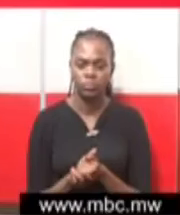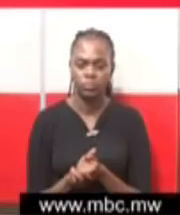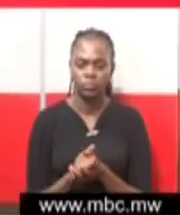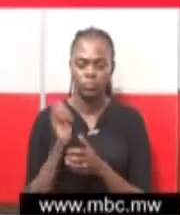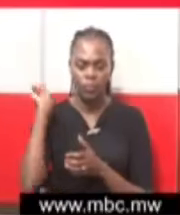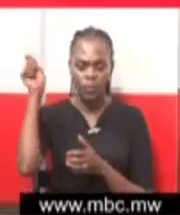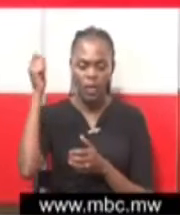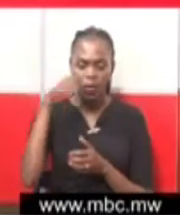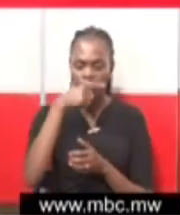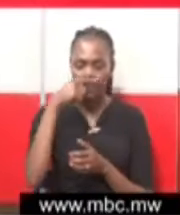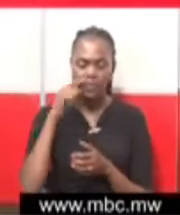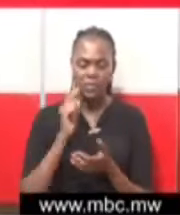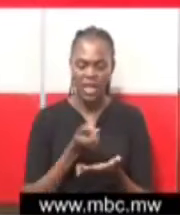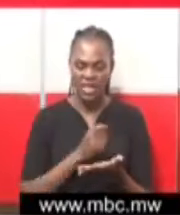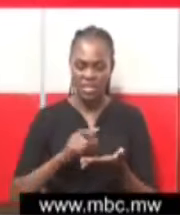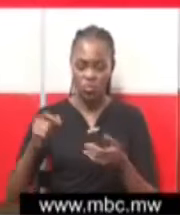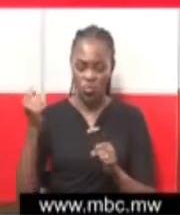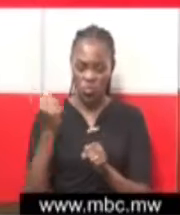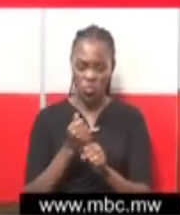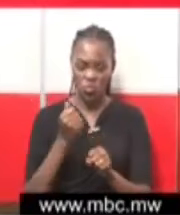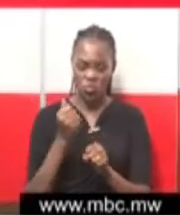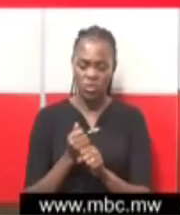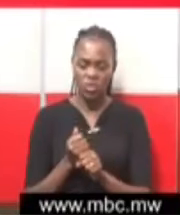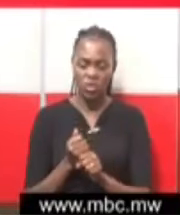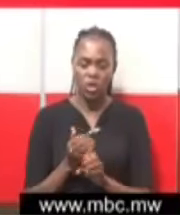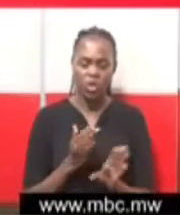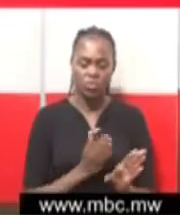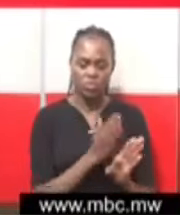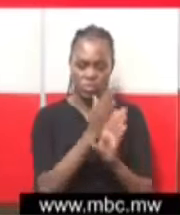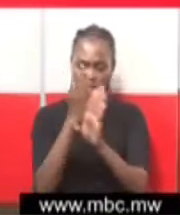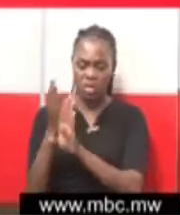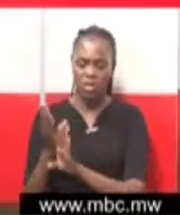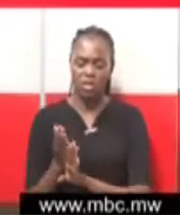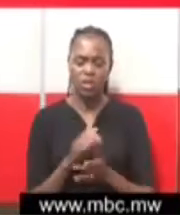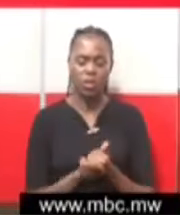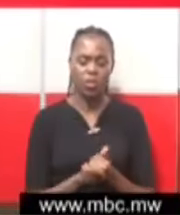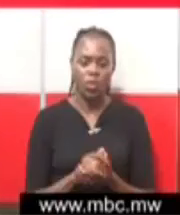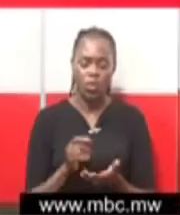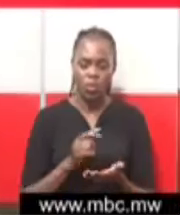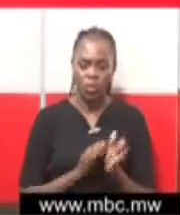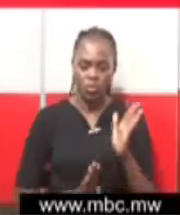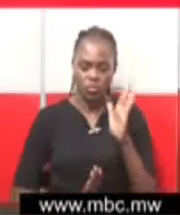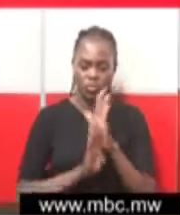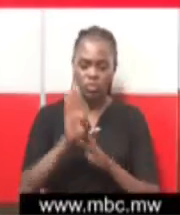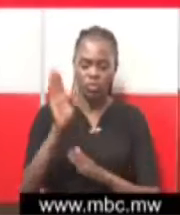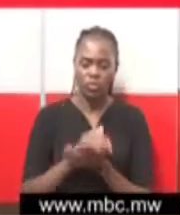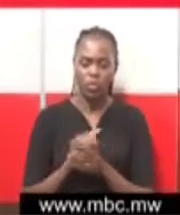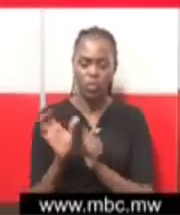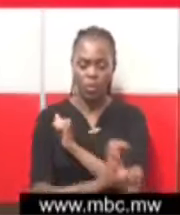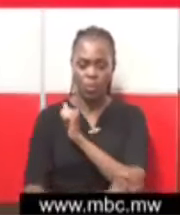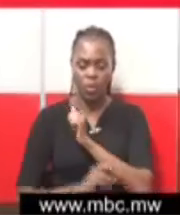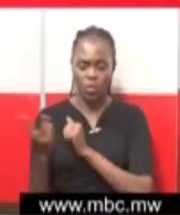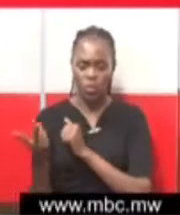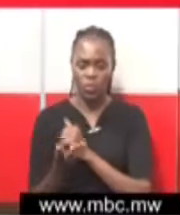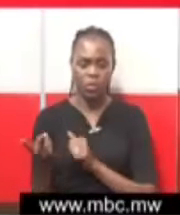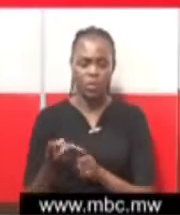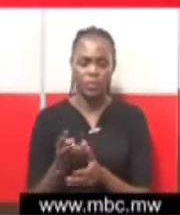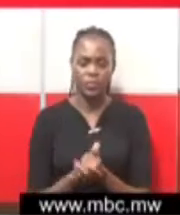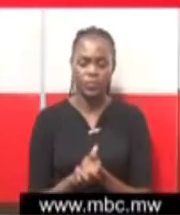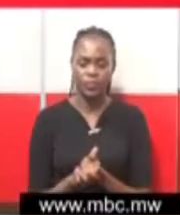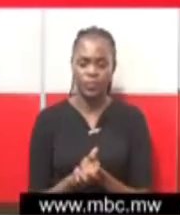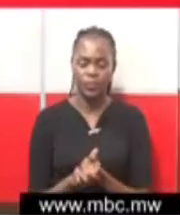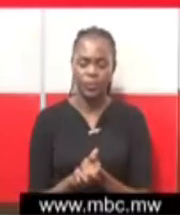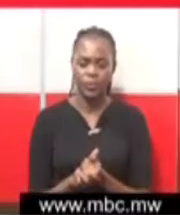Malawi and Mozambique have signed several agreements that are going to enhance cooperation and boost economic activities of the two countries.